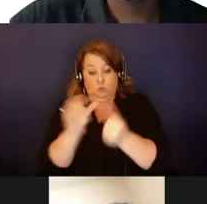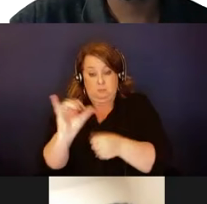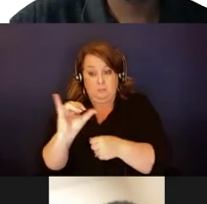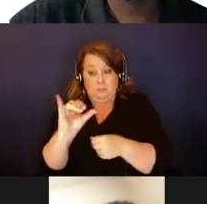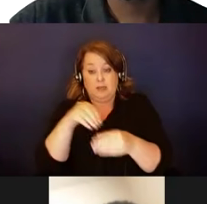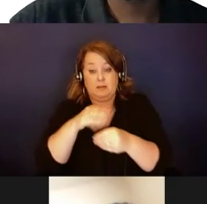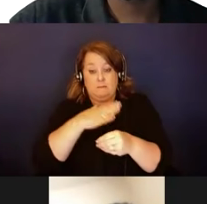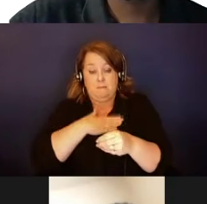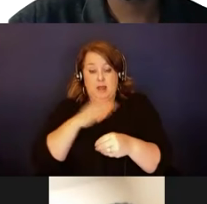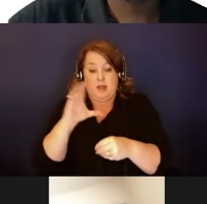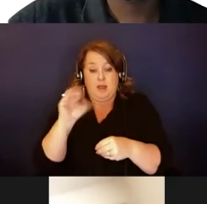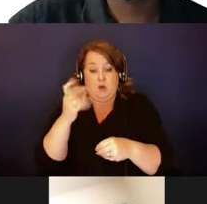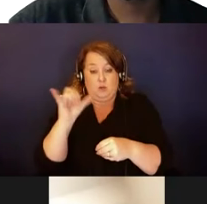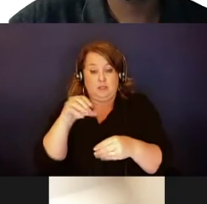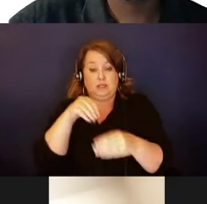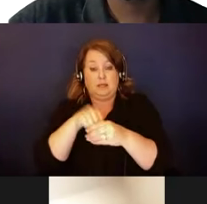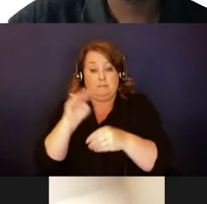county in Maryland,